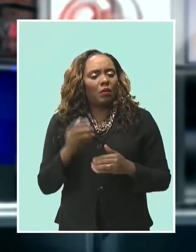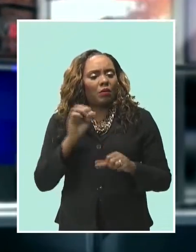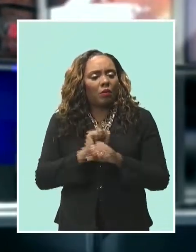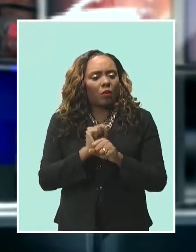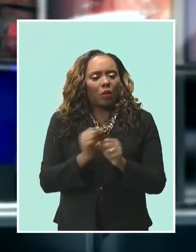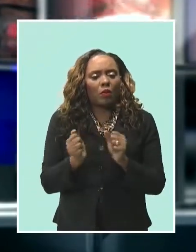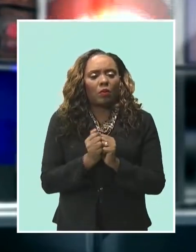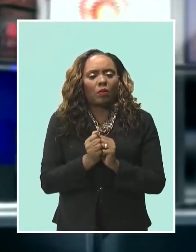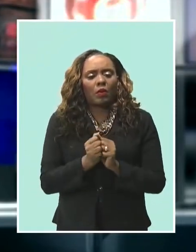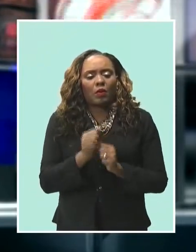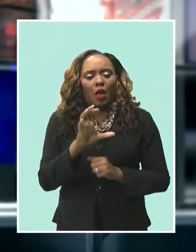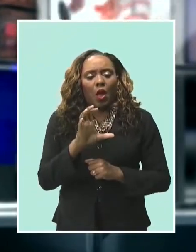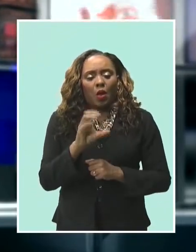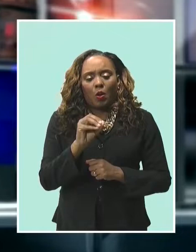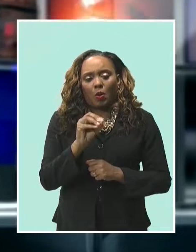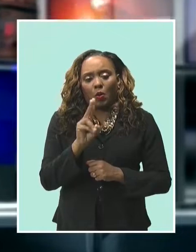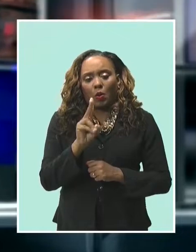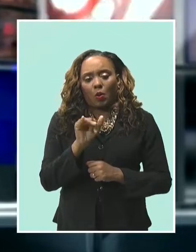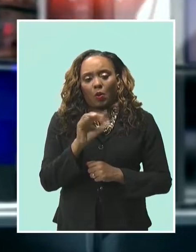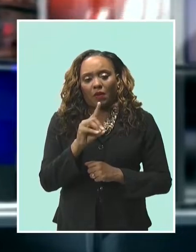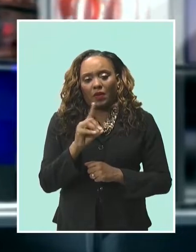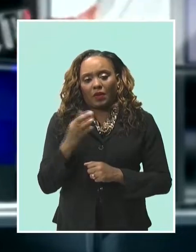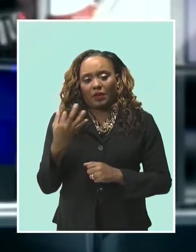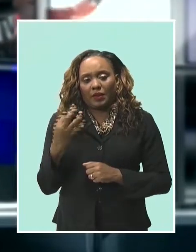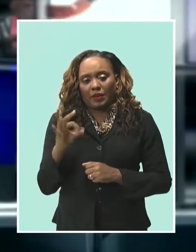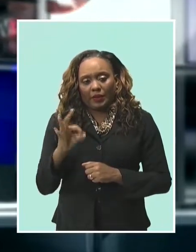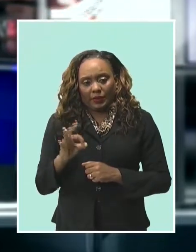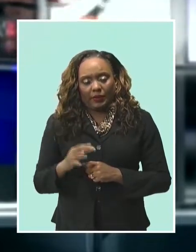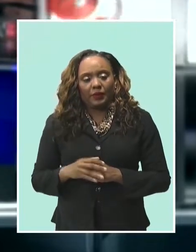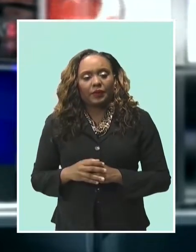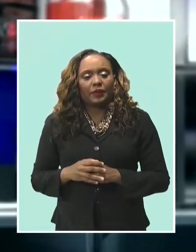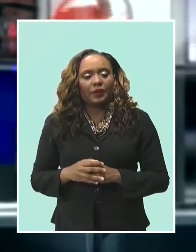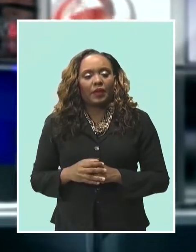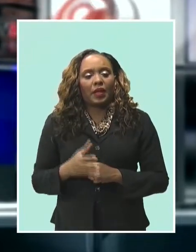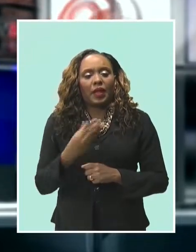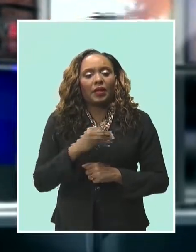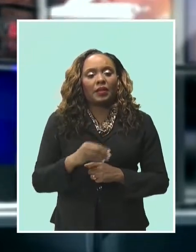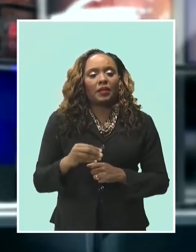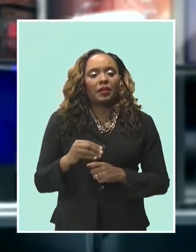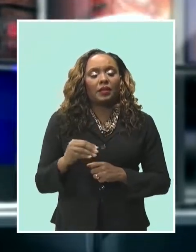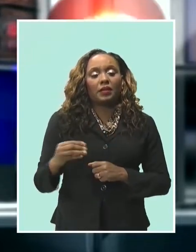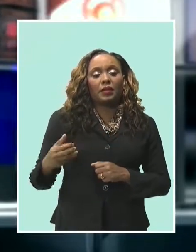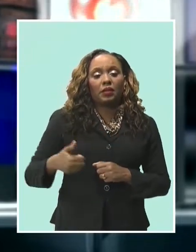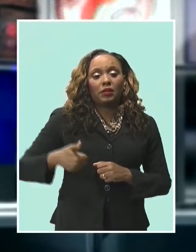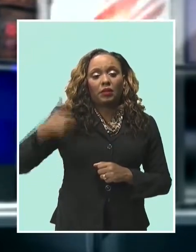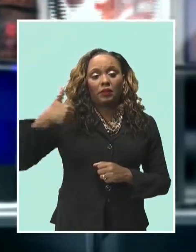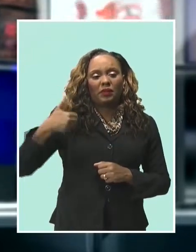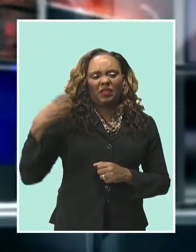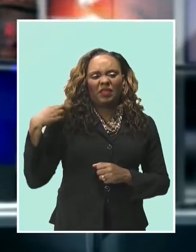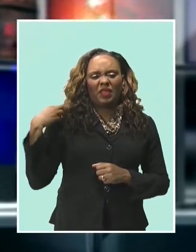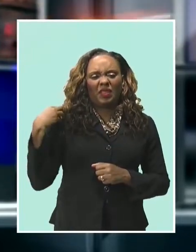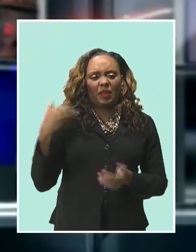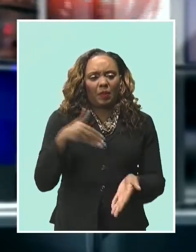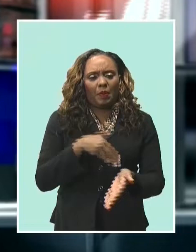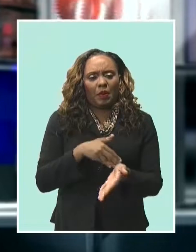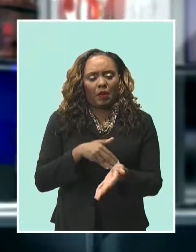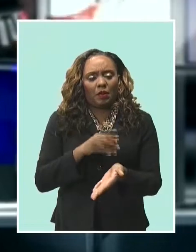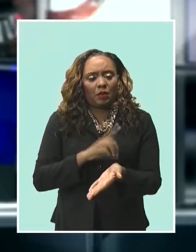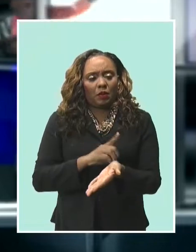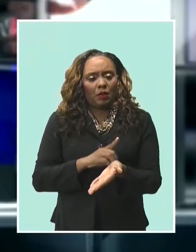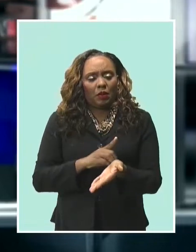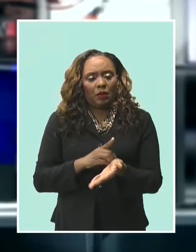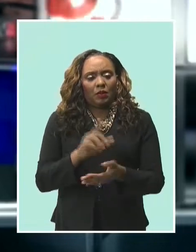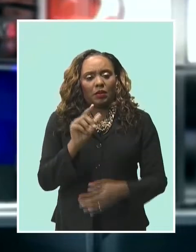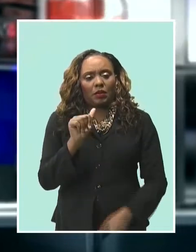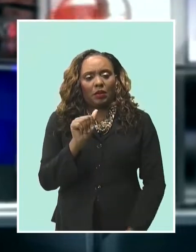speaks to how Barbados will operate in the event of COVID-19, and that was outlined during the press conference by Acting Chief Medical